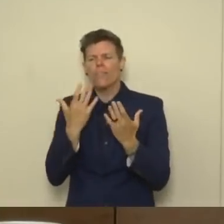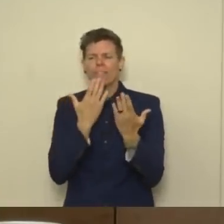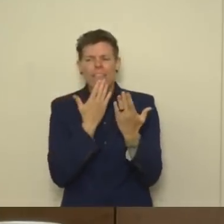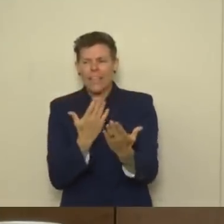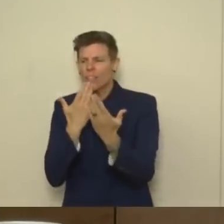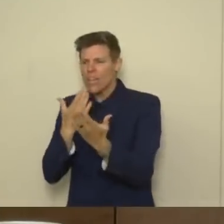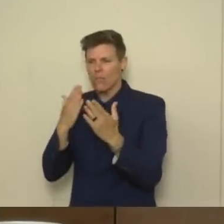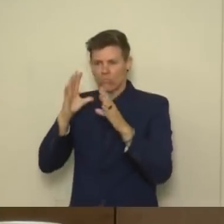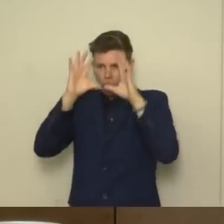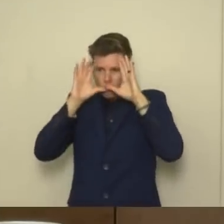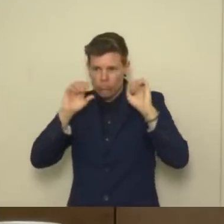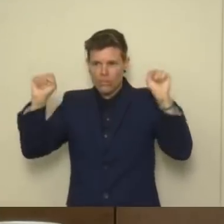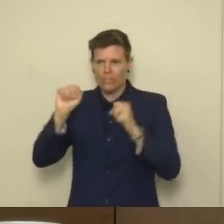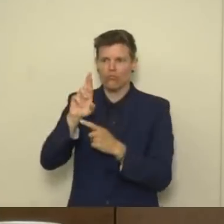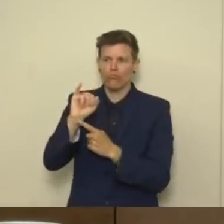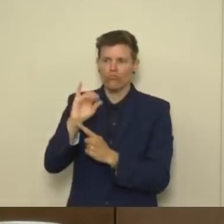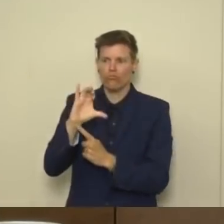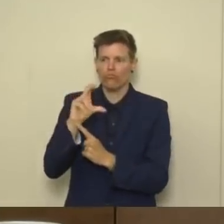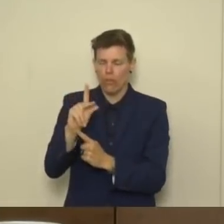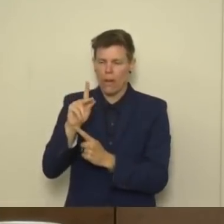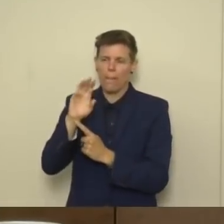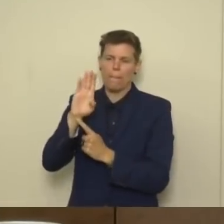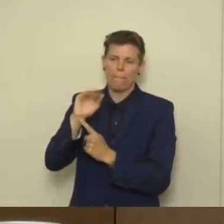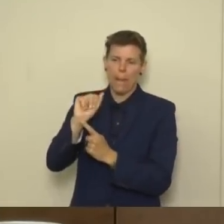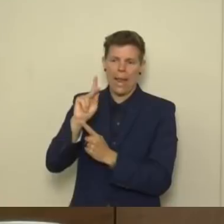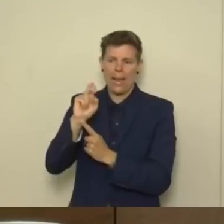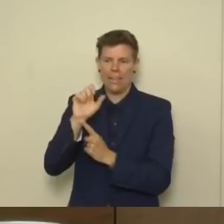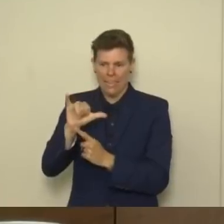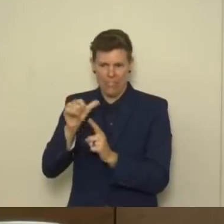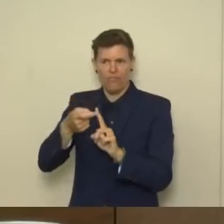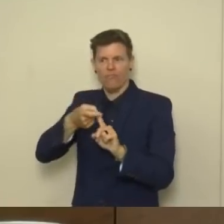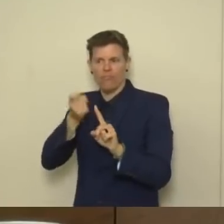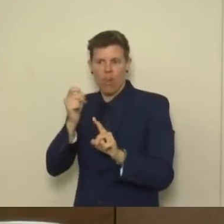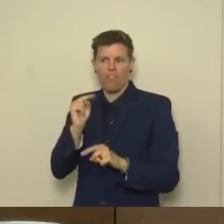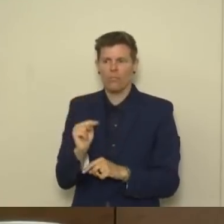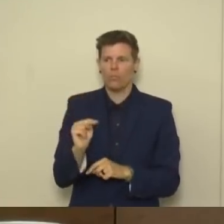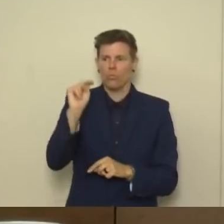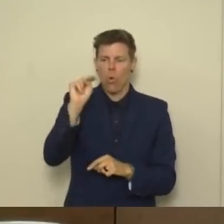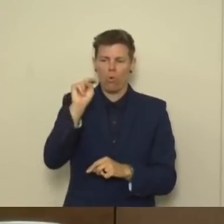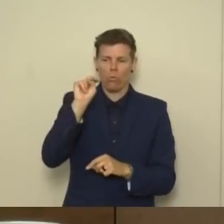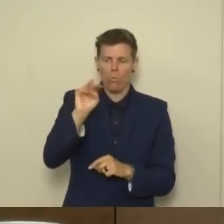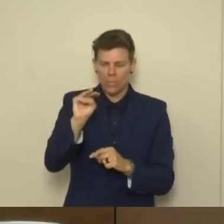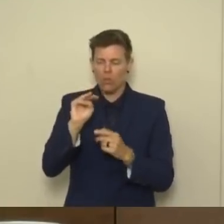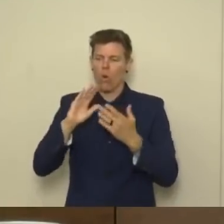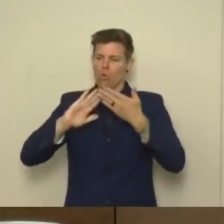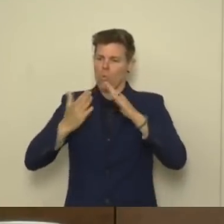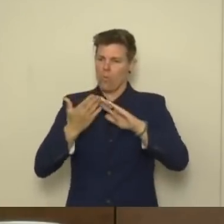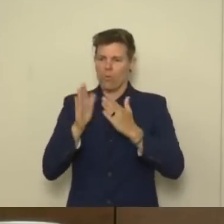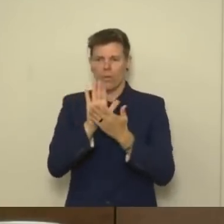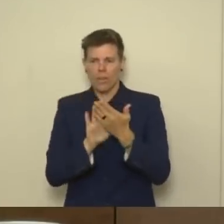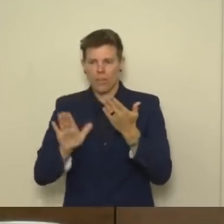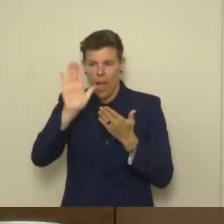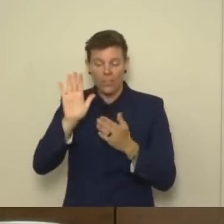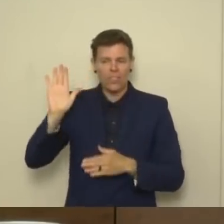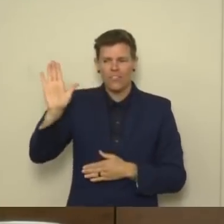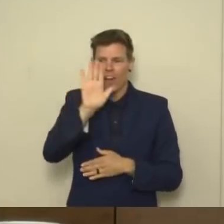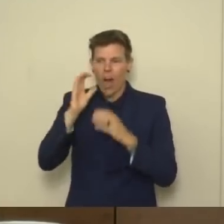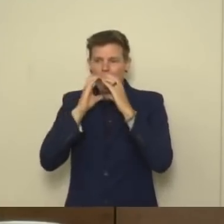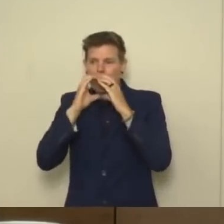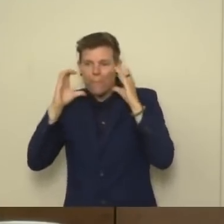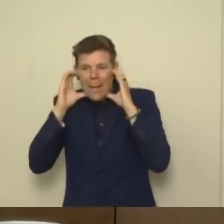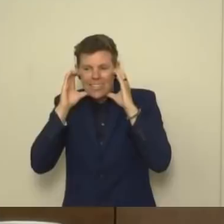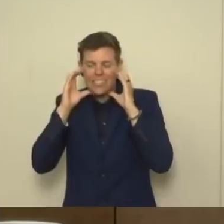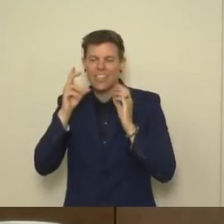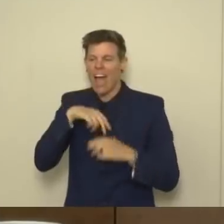Mexico Community College for providing me with an Eagles, their mascot mask, and it fits perfectly.